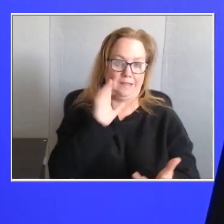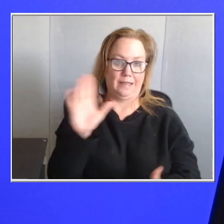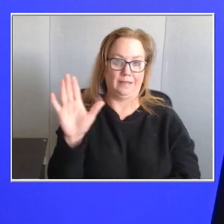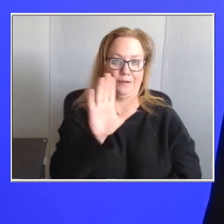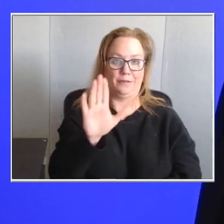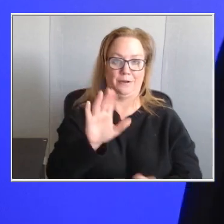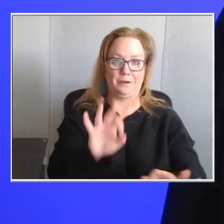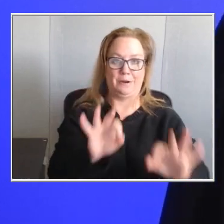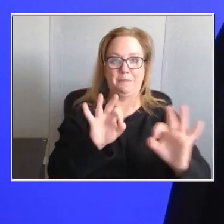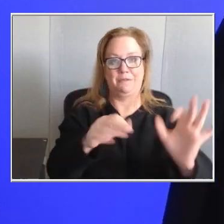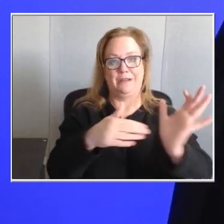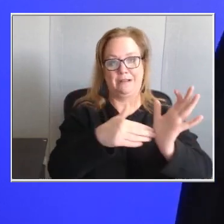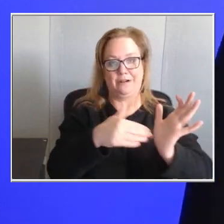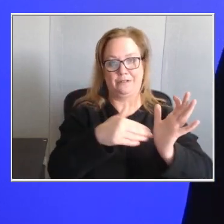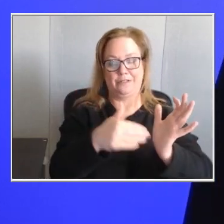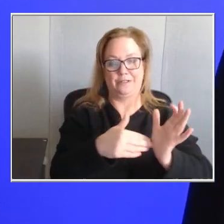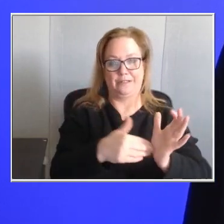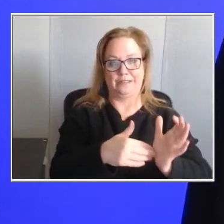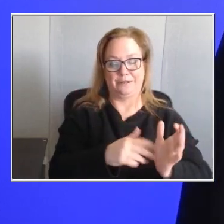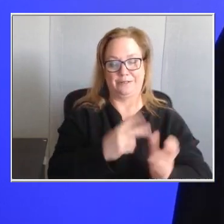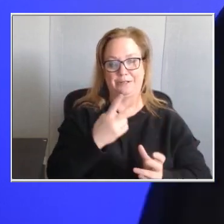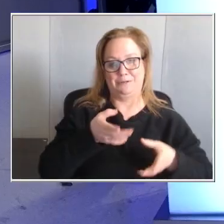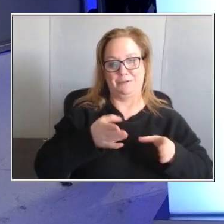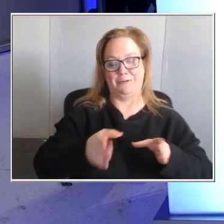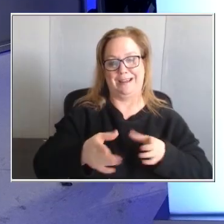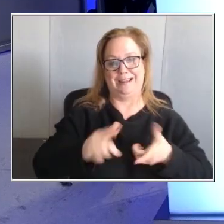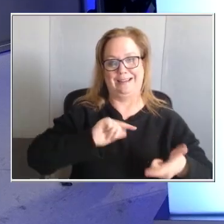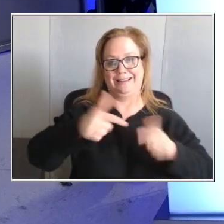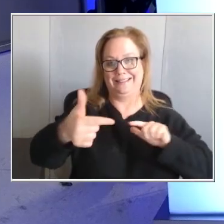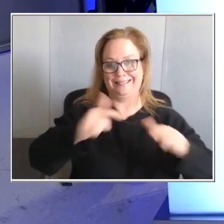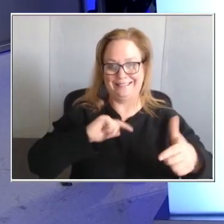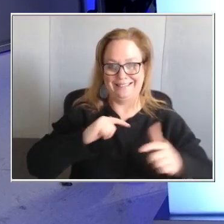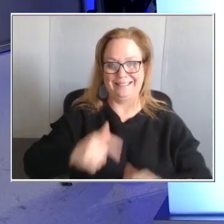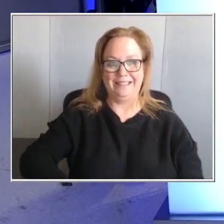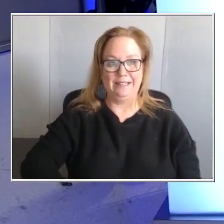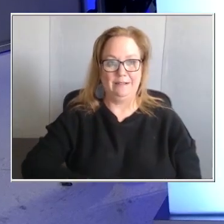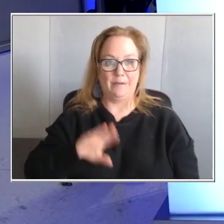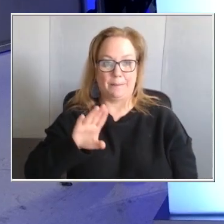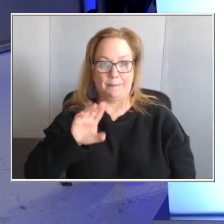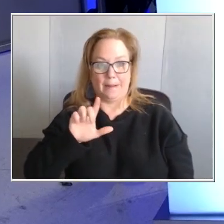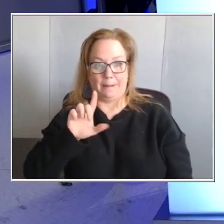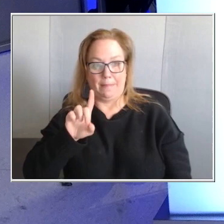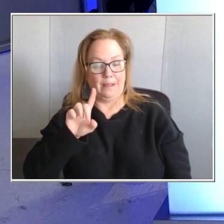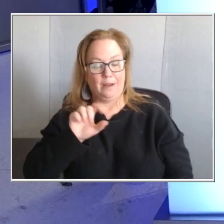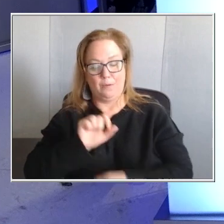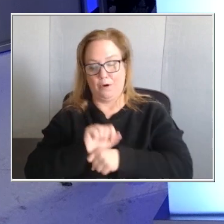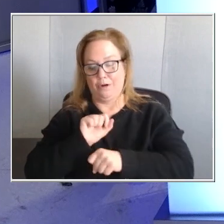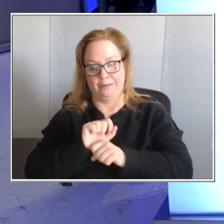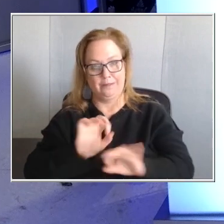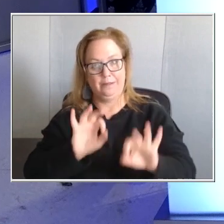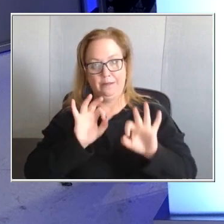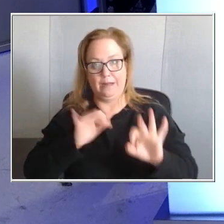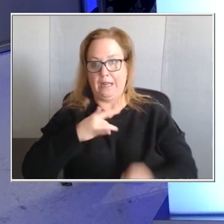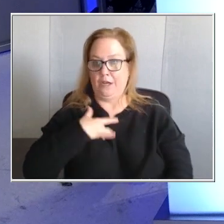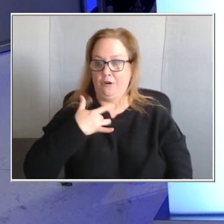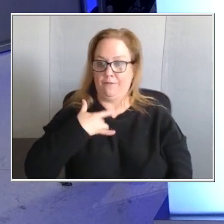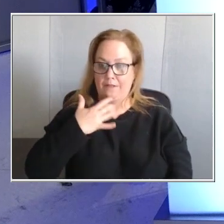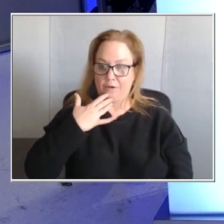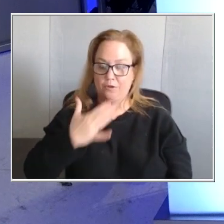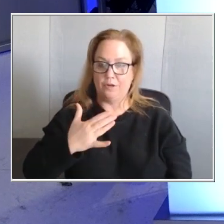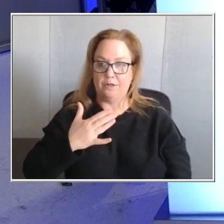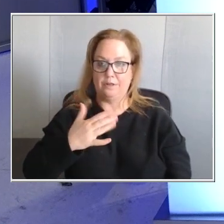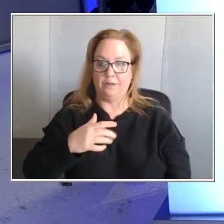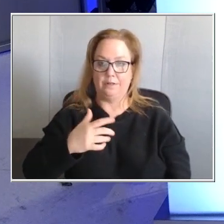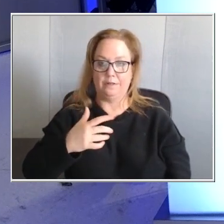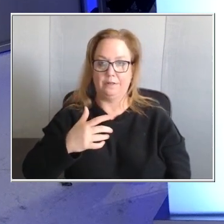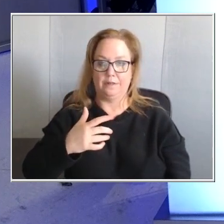doctors, so it's kind of a two-way thing. But it takes two. As far as my blood work, Doing good. Yes. And you're feeling Yes. good, though. Tell us about that. I mean,